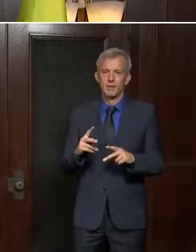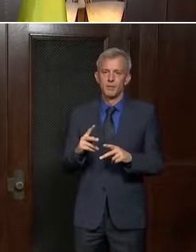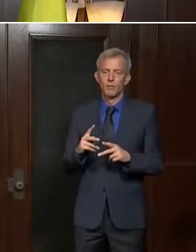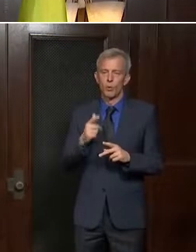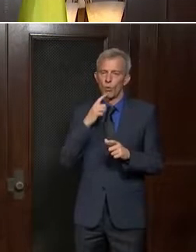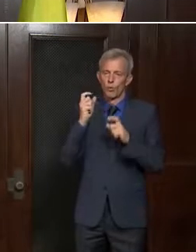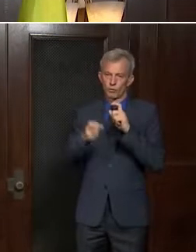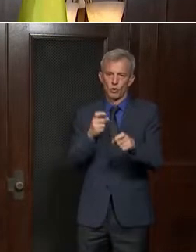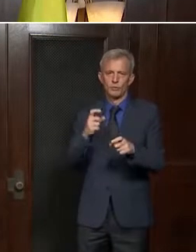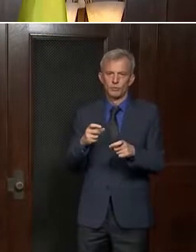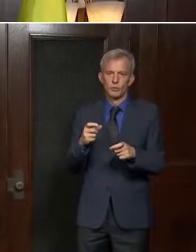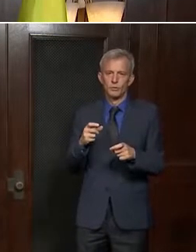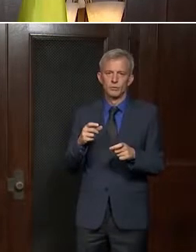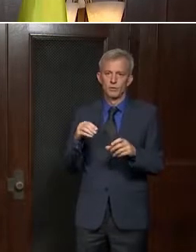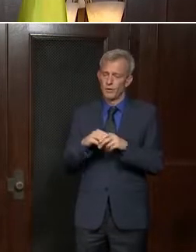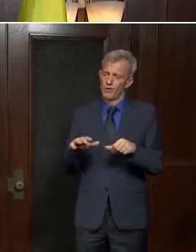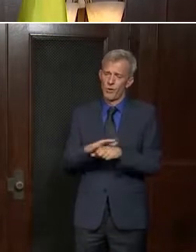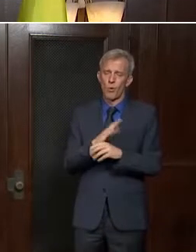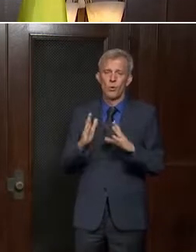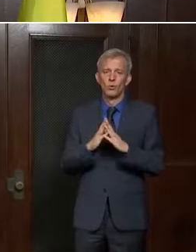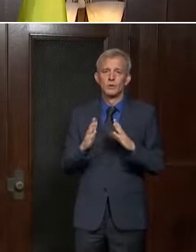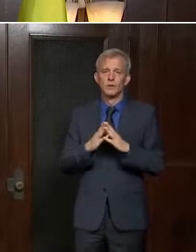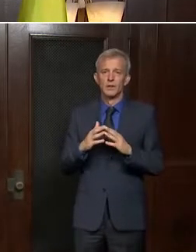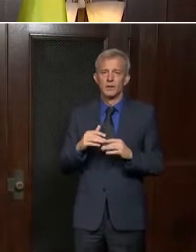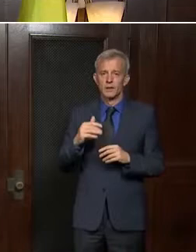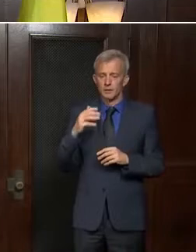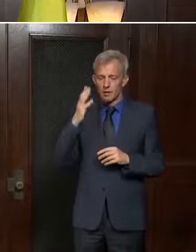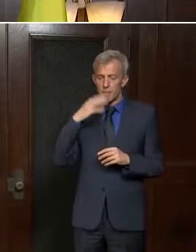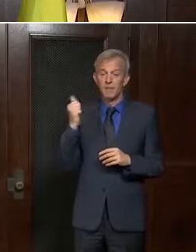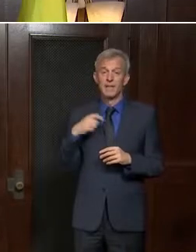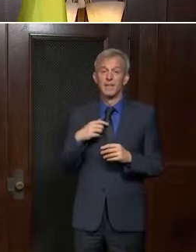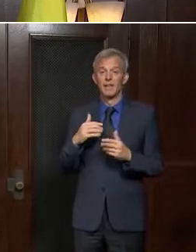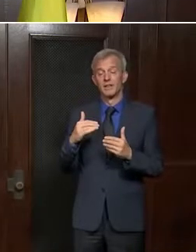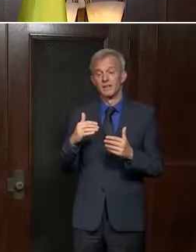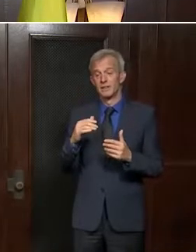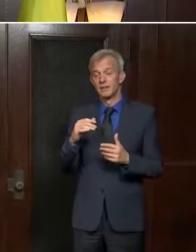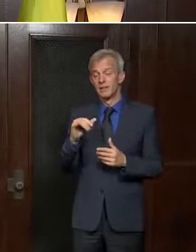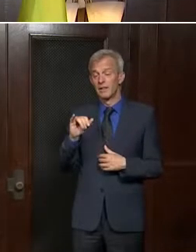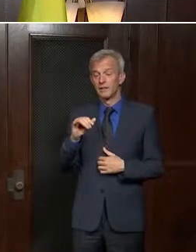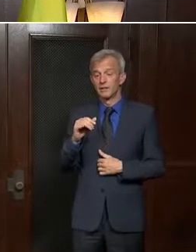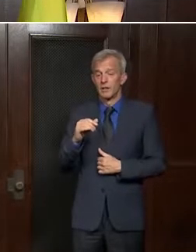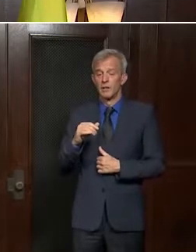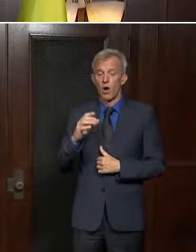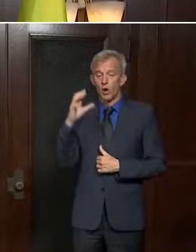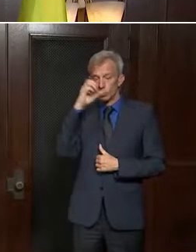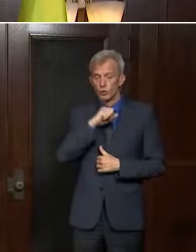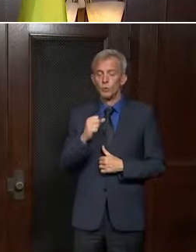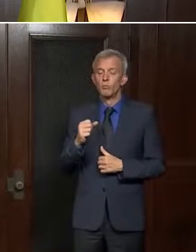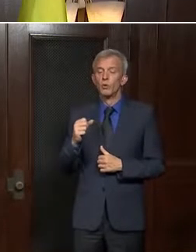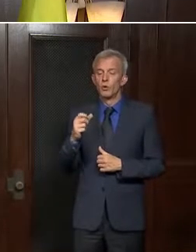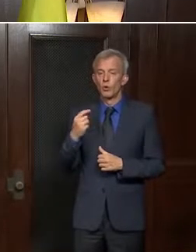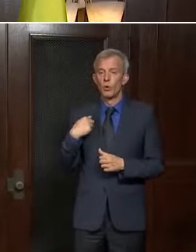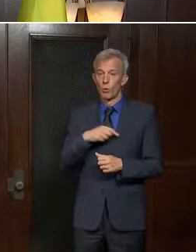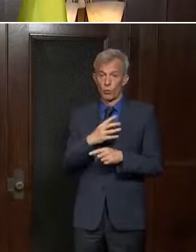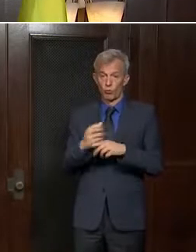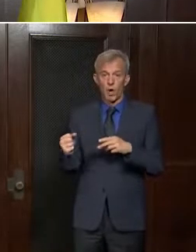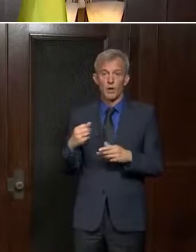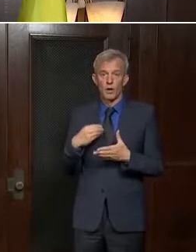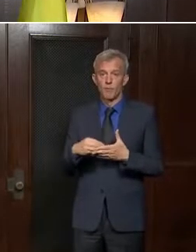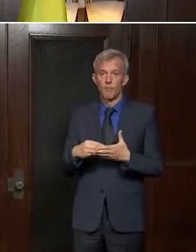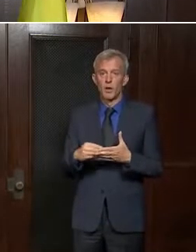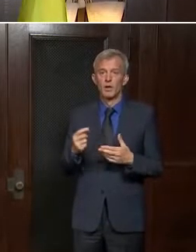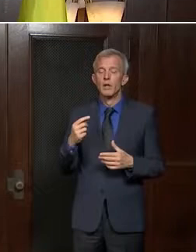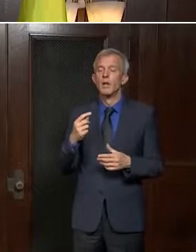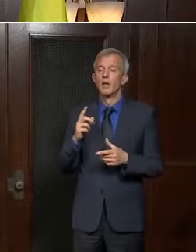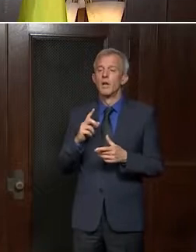around the city. And due to limited resources, if the number of qualified individuals exceeds the number of available cards, Angelino Card recipients will be